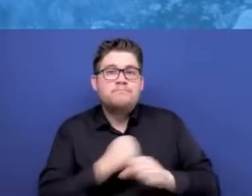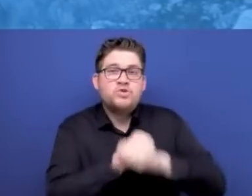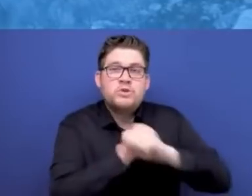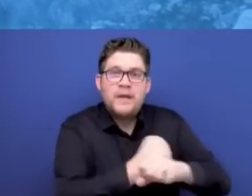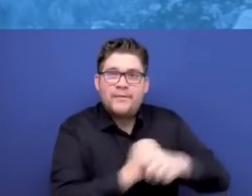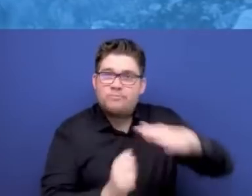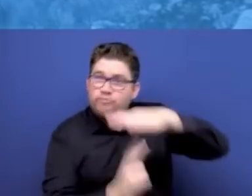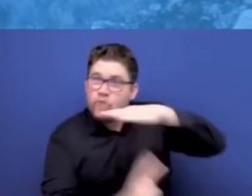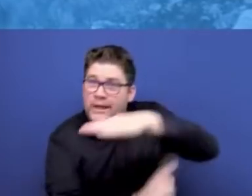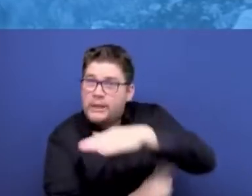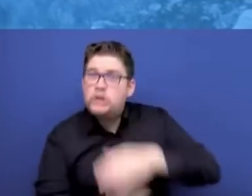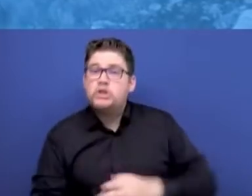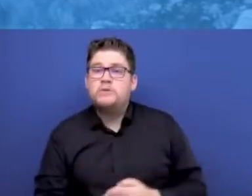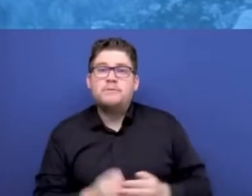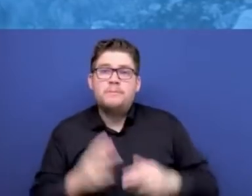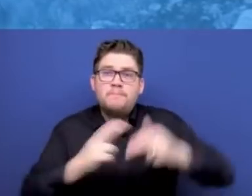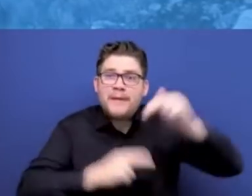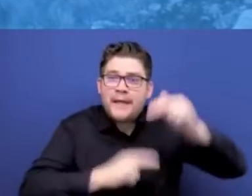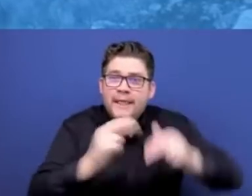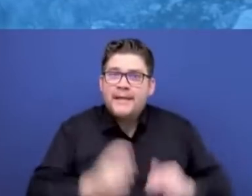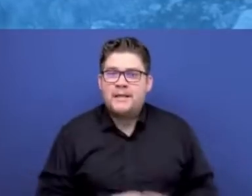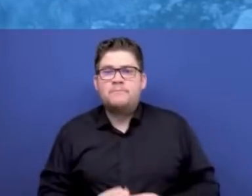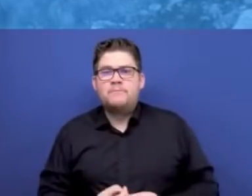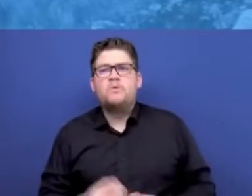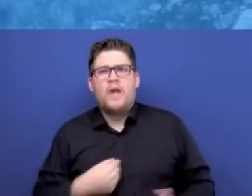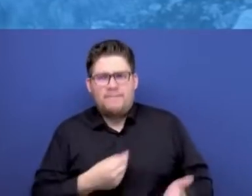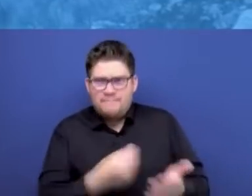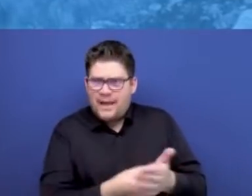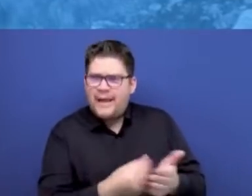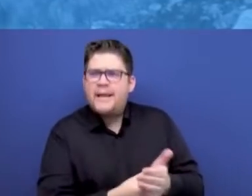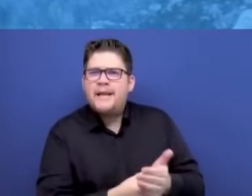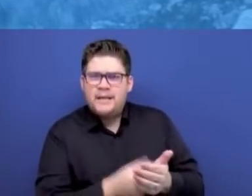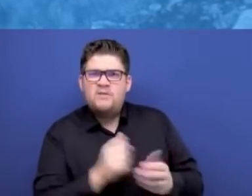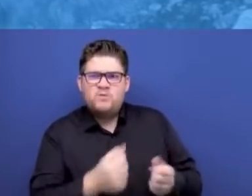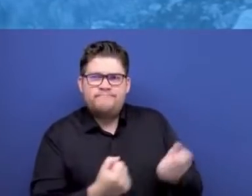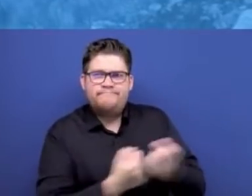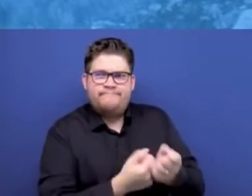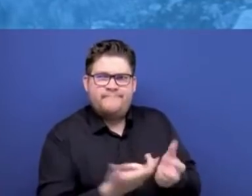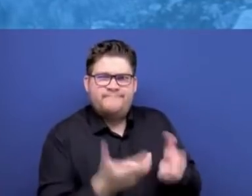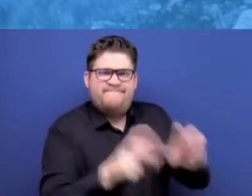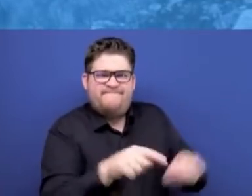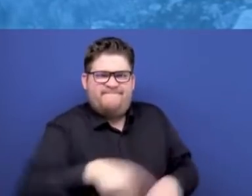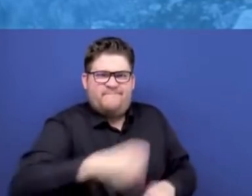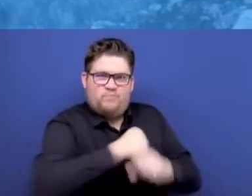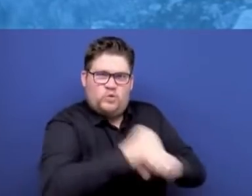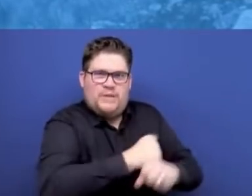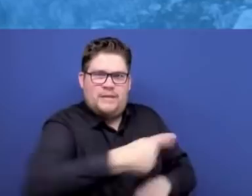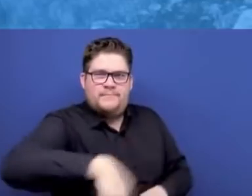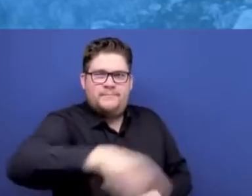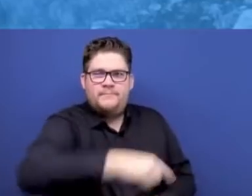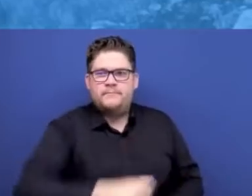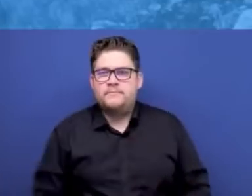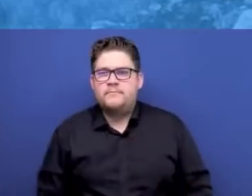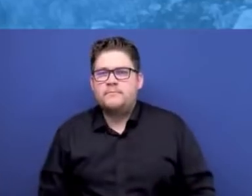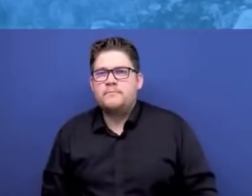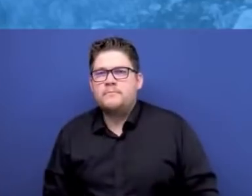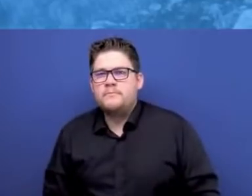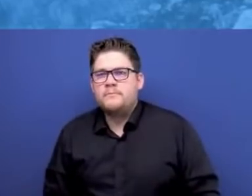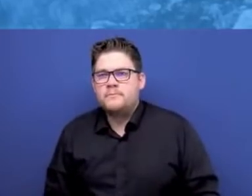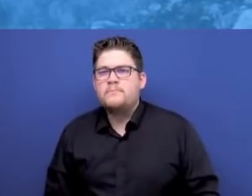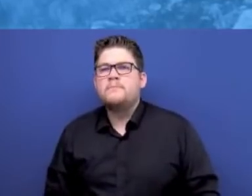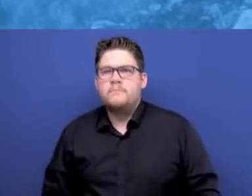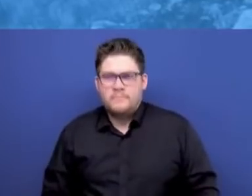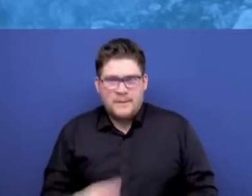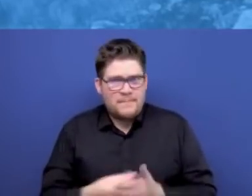those resources to our regional centers to be able to do the job that they've been asked to do. However, with that said,